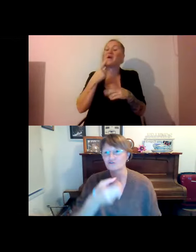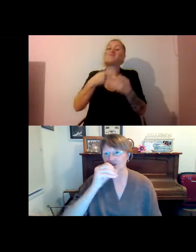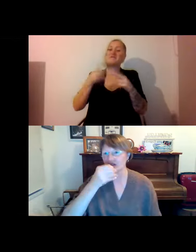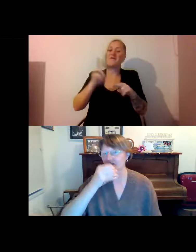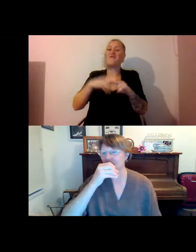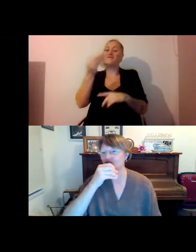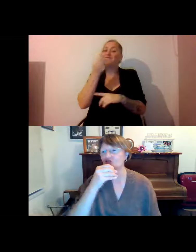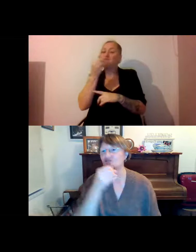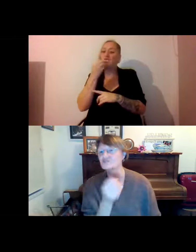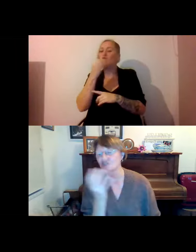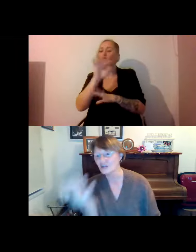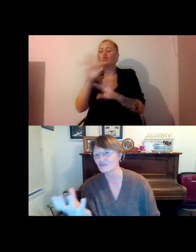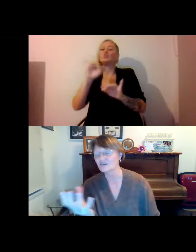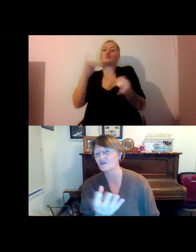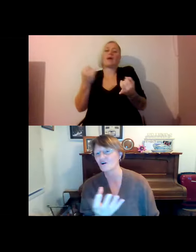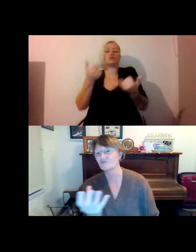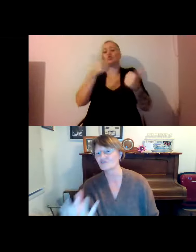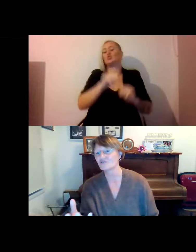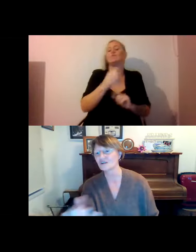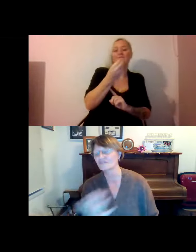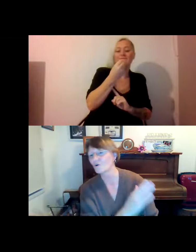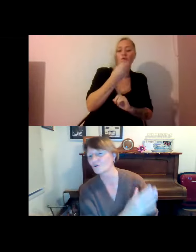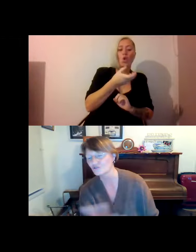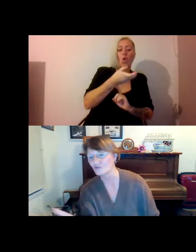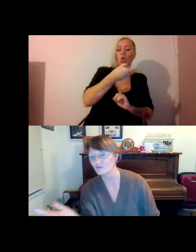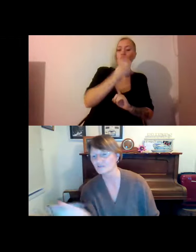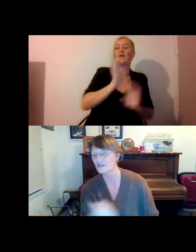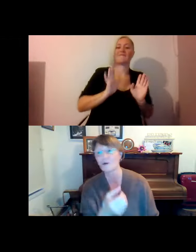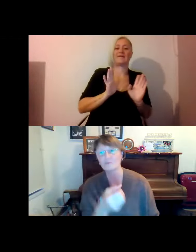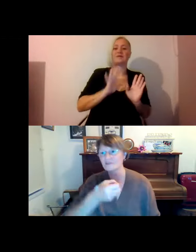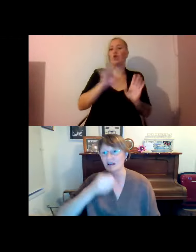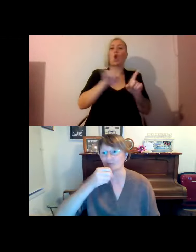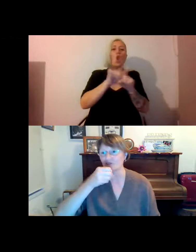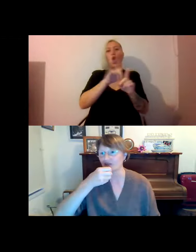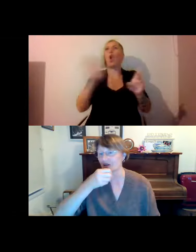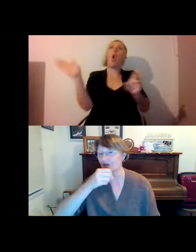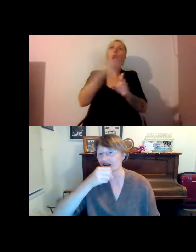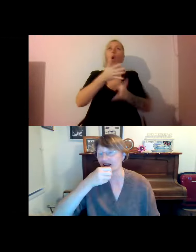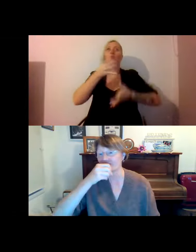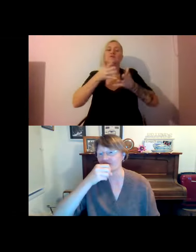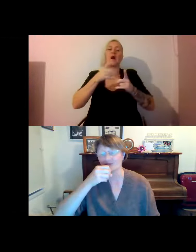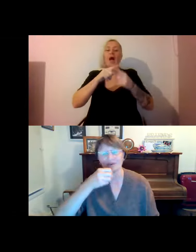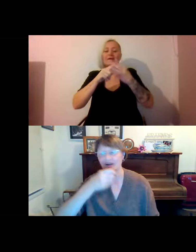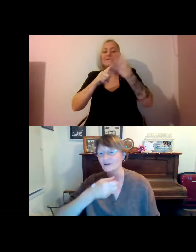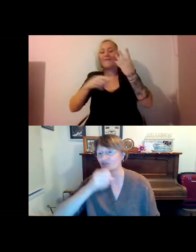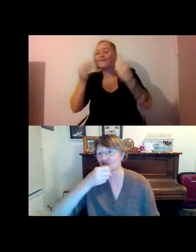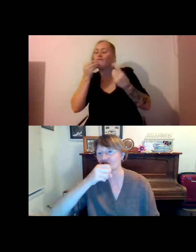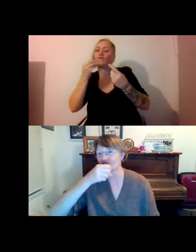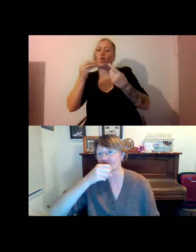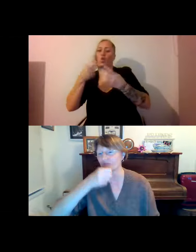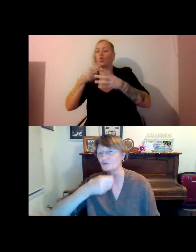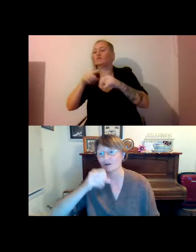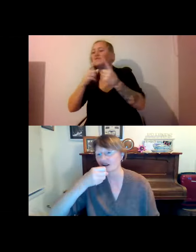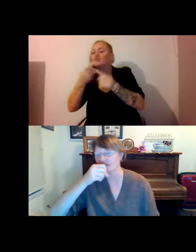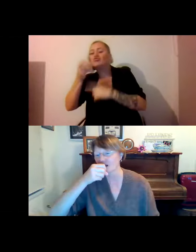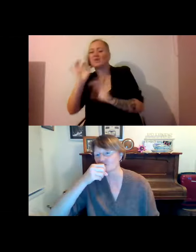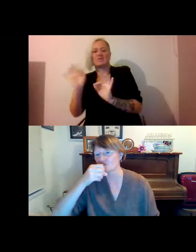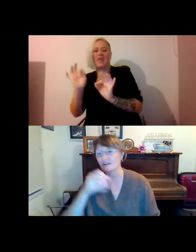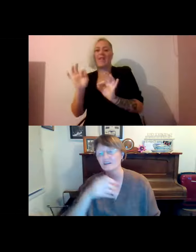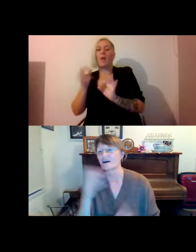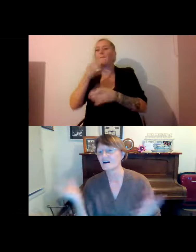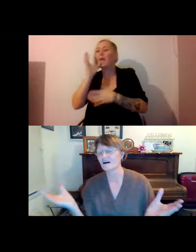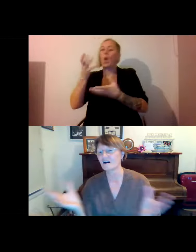Or drink, they'll just use the generic sign for drink. They won't do it. So they might be saying, you know, we're going to drink some milk, we're going to have a